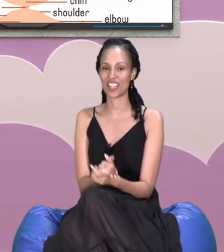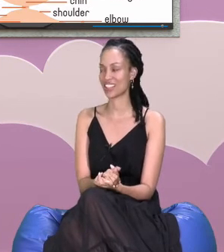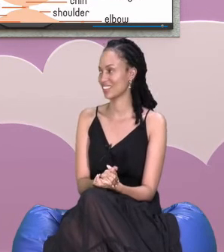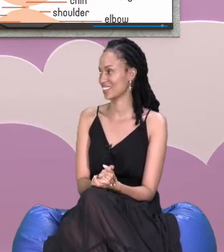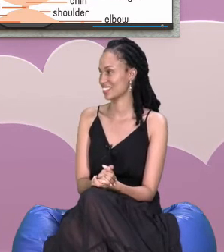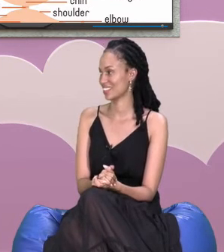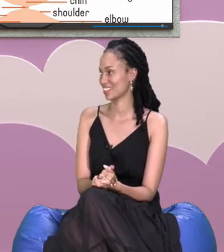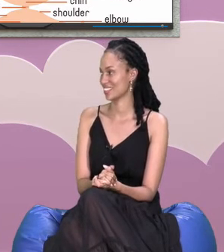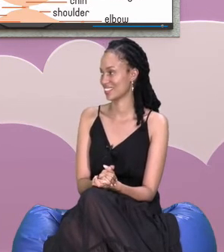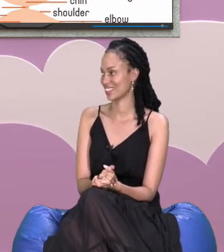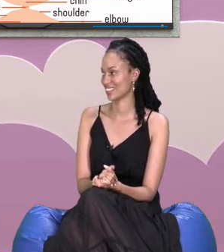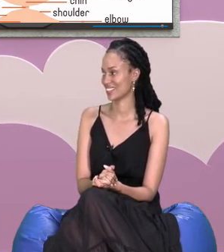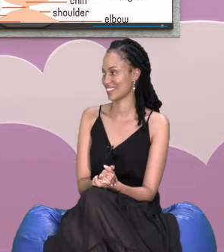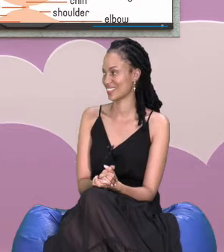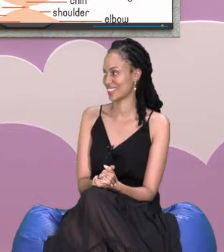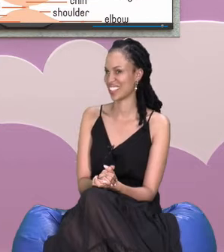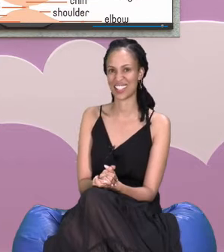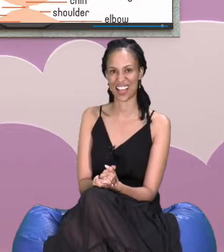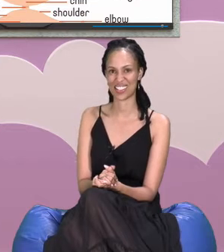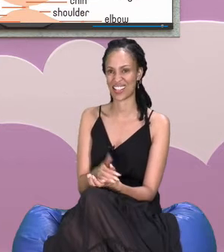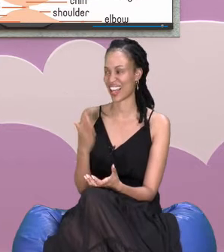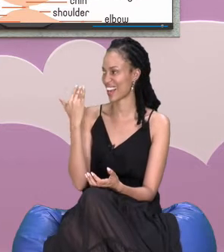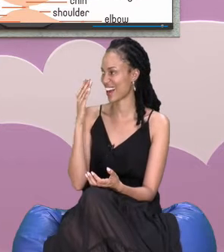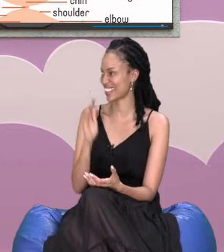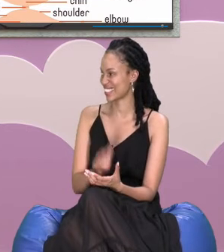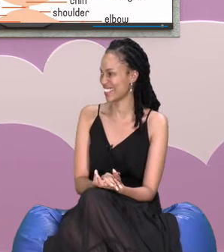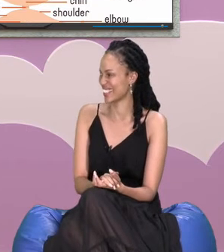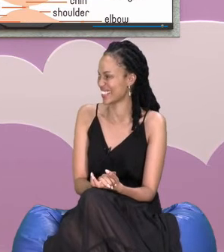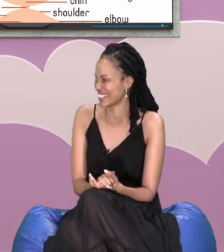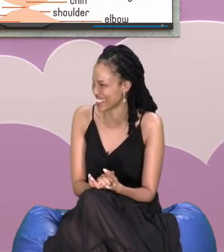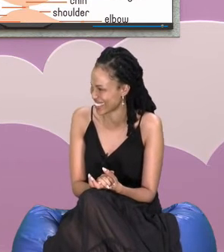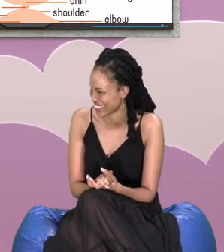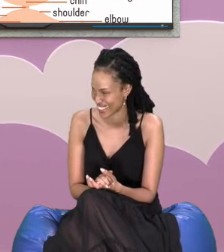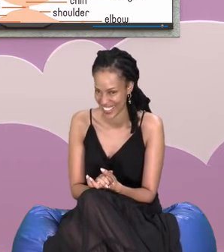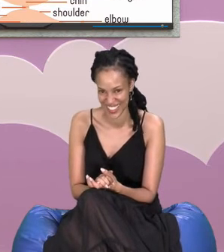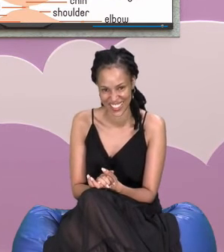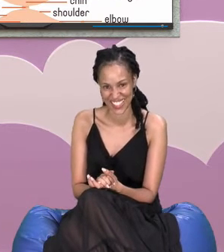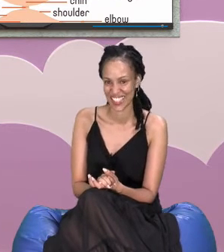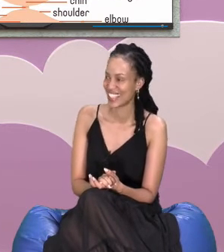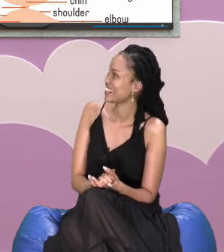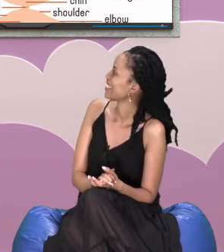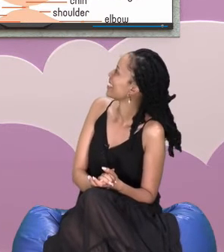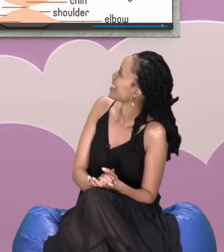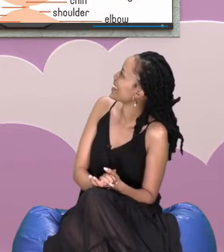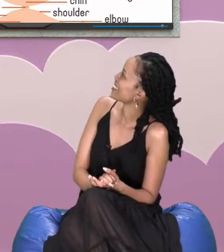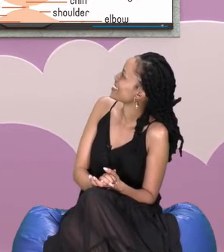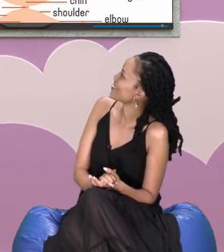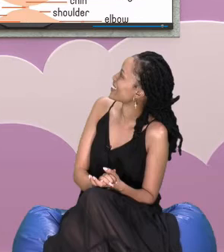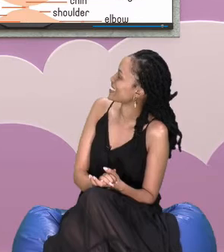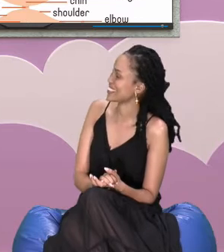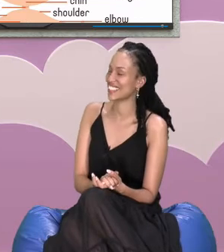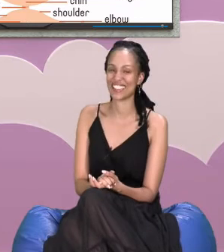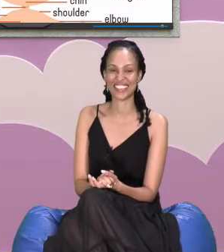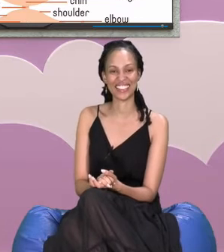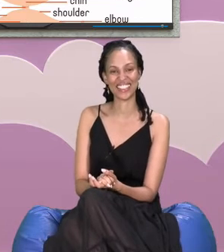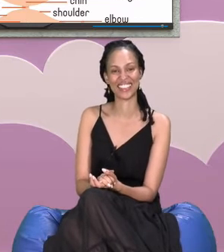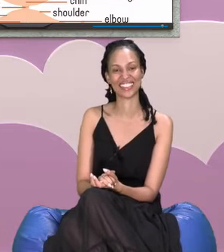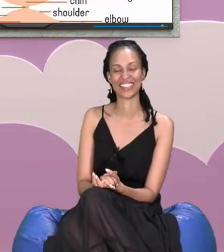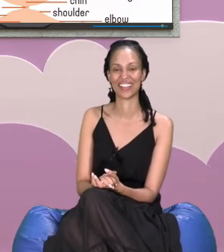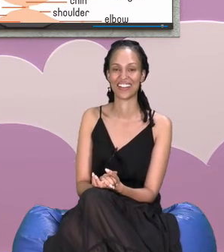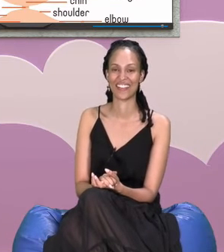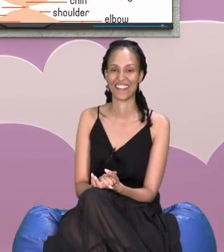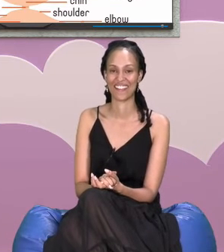Archie? oh yes, he looks like an Archie. He does. So The he is- haircut. Yeah. Oh, Archie Porchie. Archie